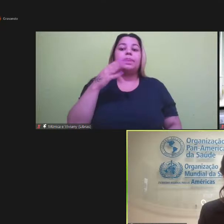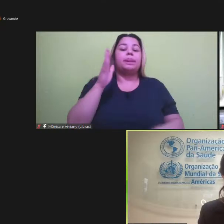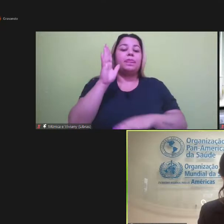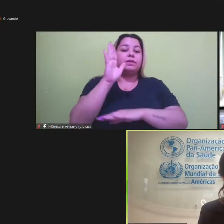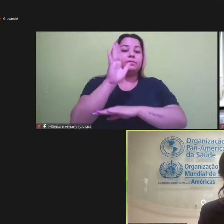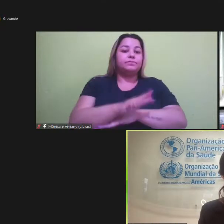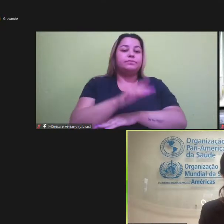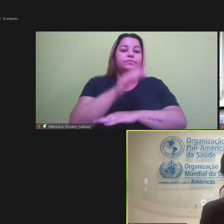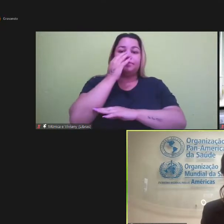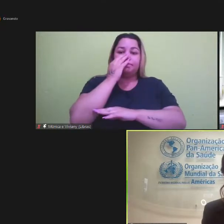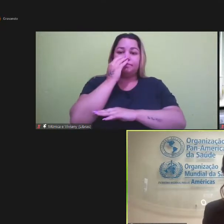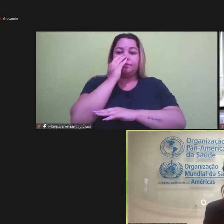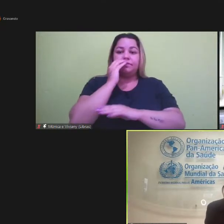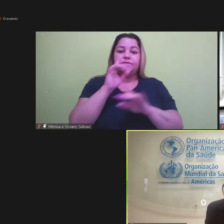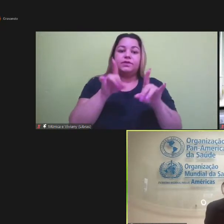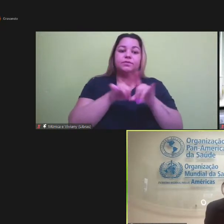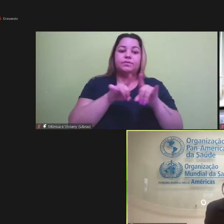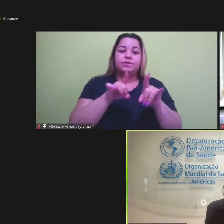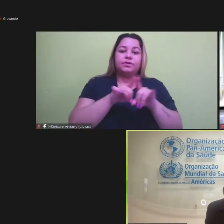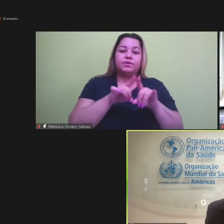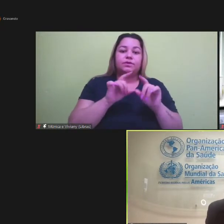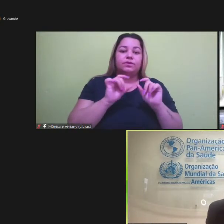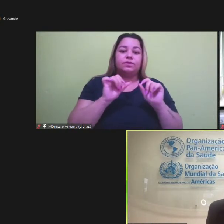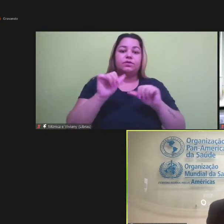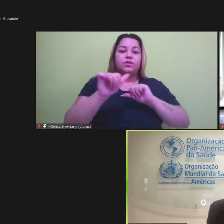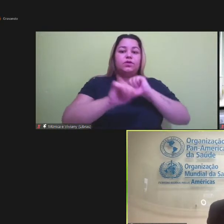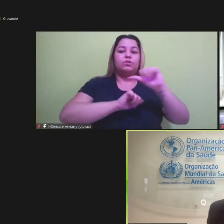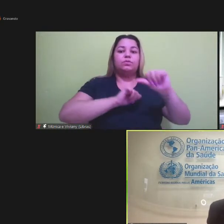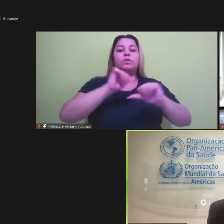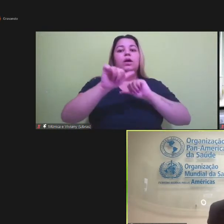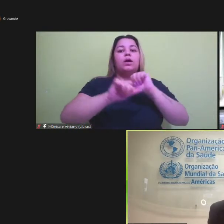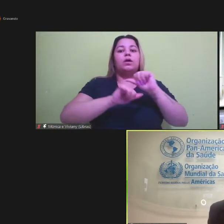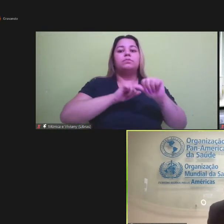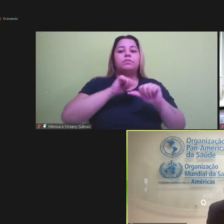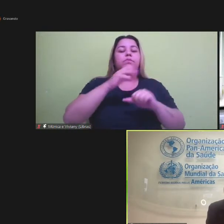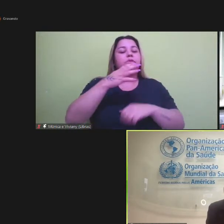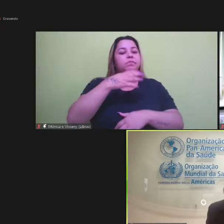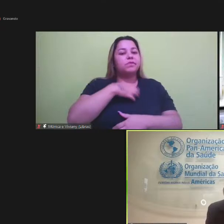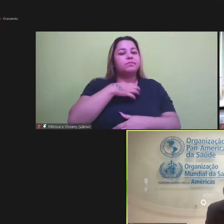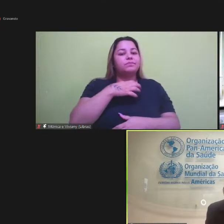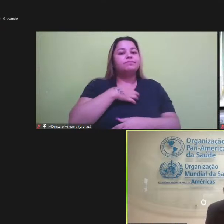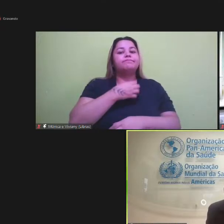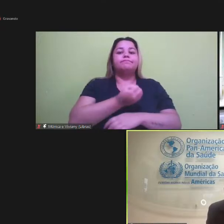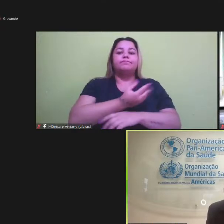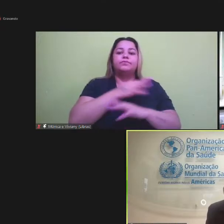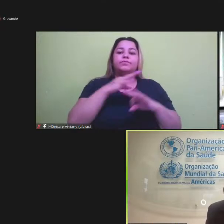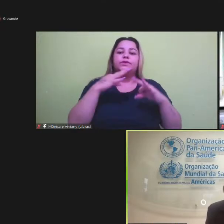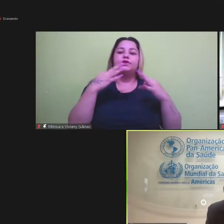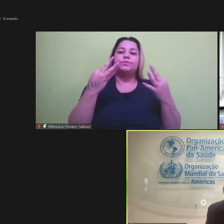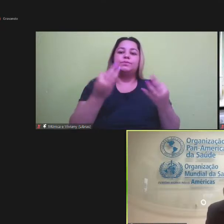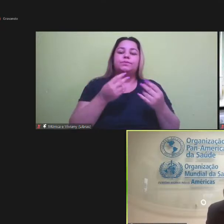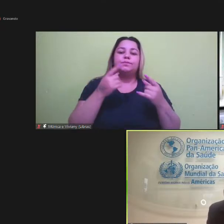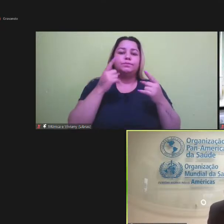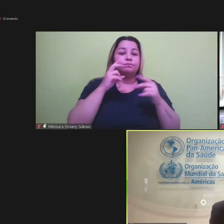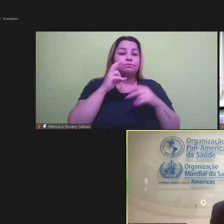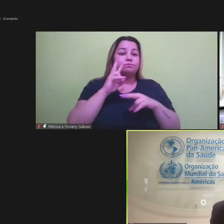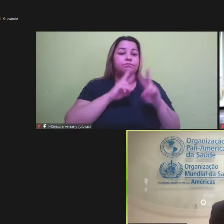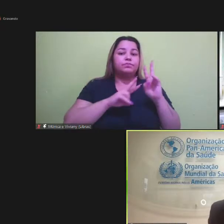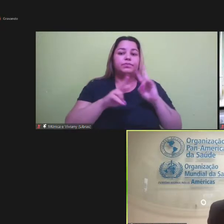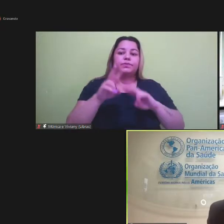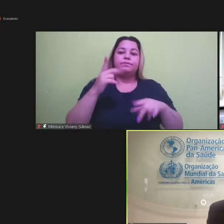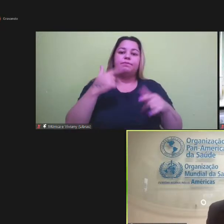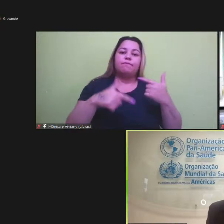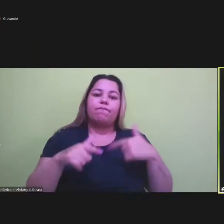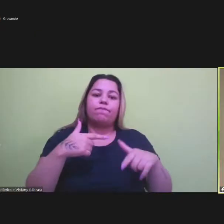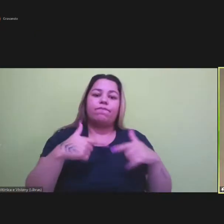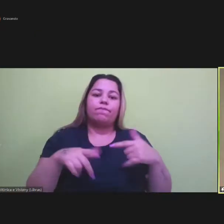happened here in this afternoon. Certainly, this exchange will be an inspiration for those who are